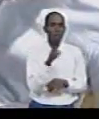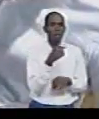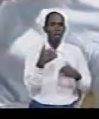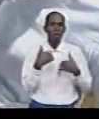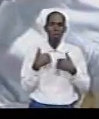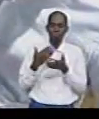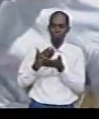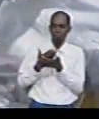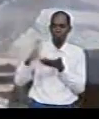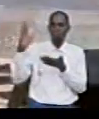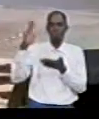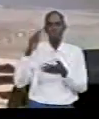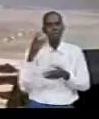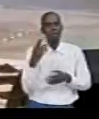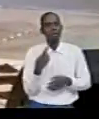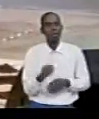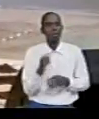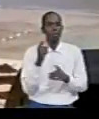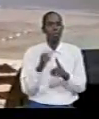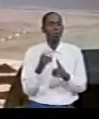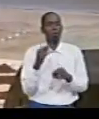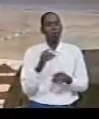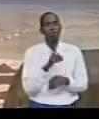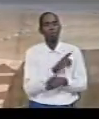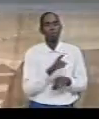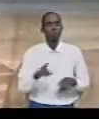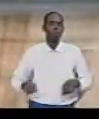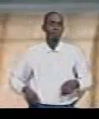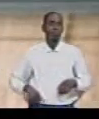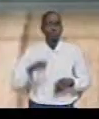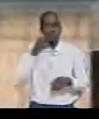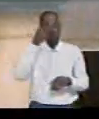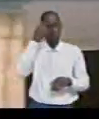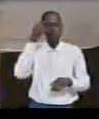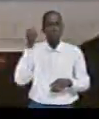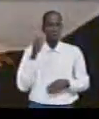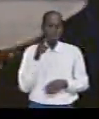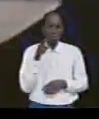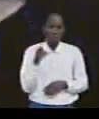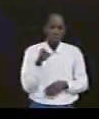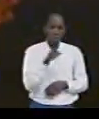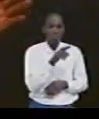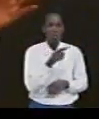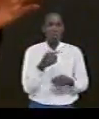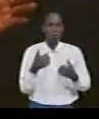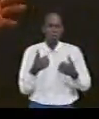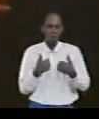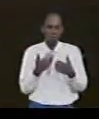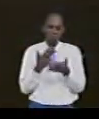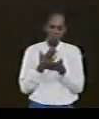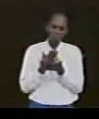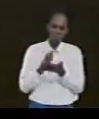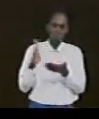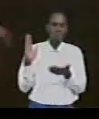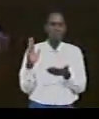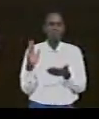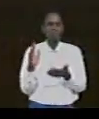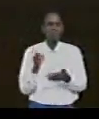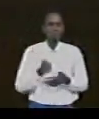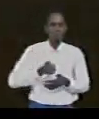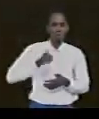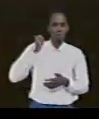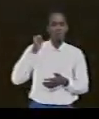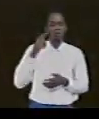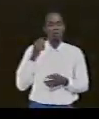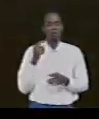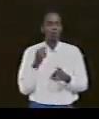rejected the word of the Lord." Because thou hast rejected the word